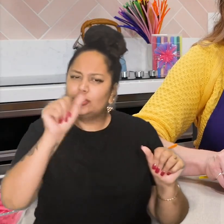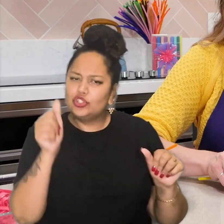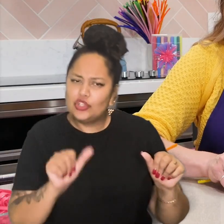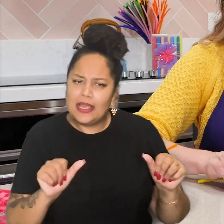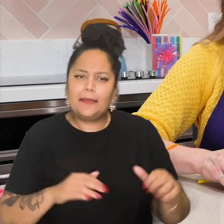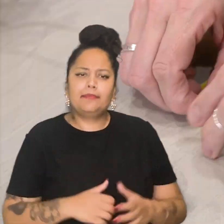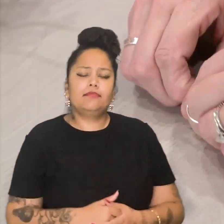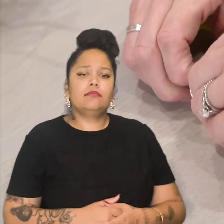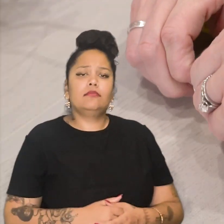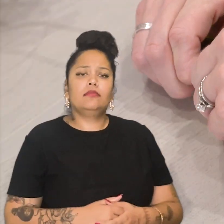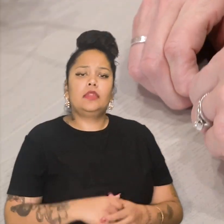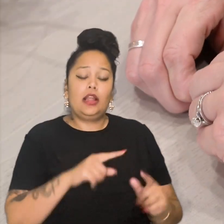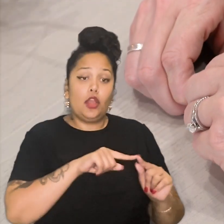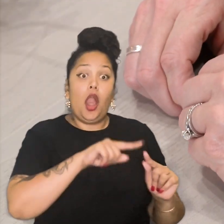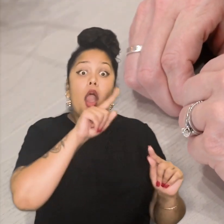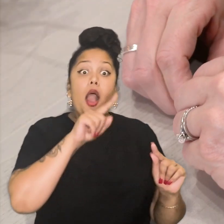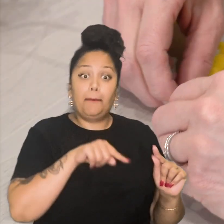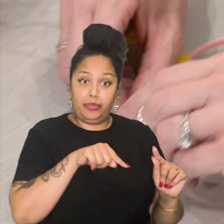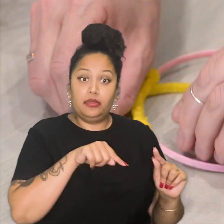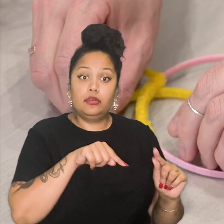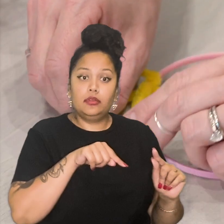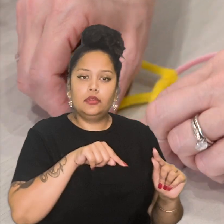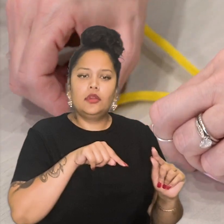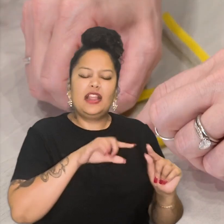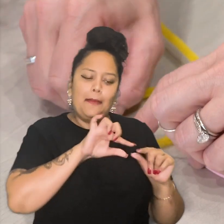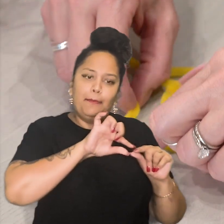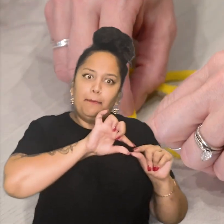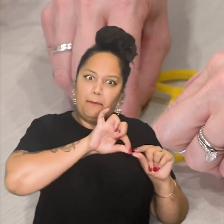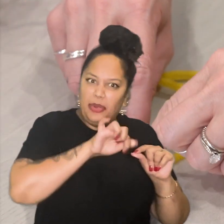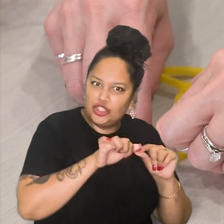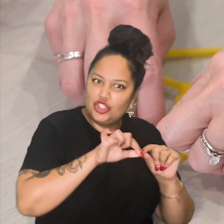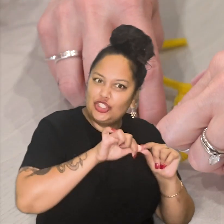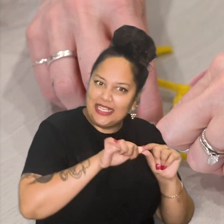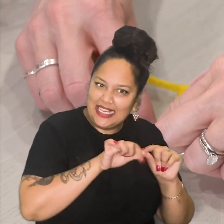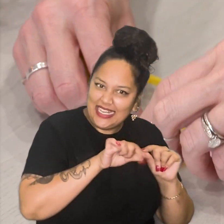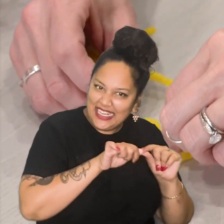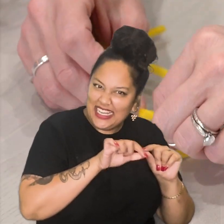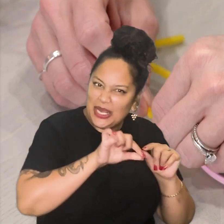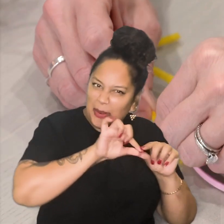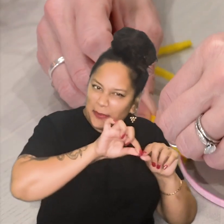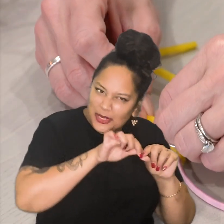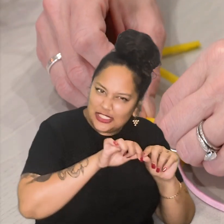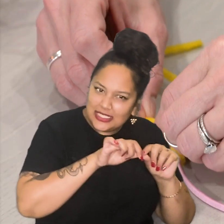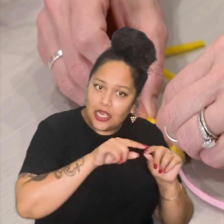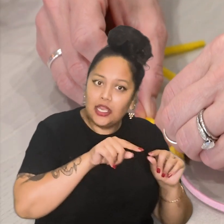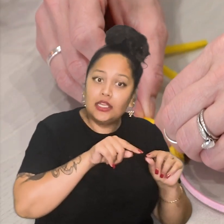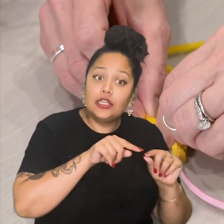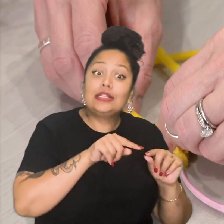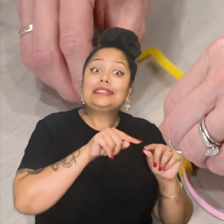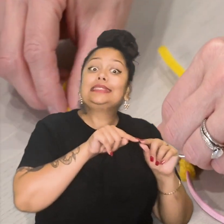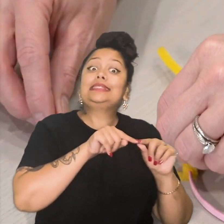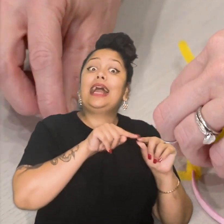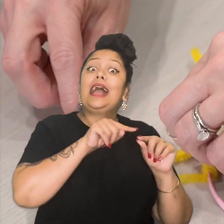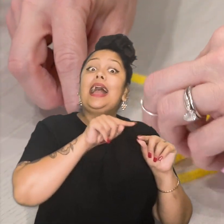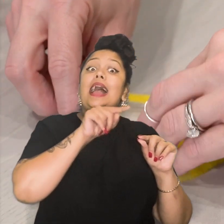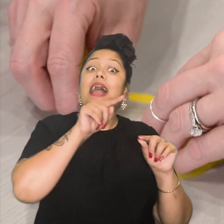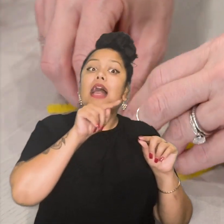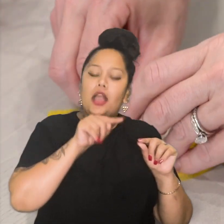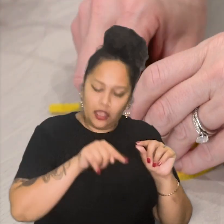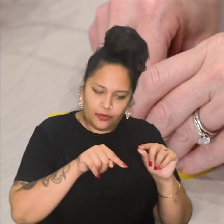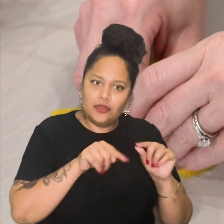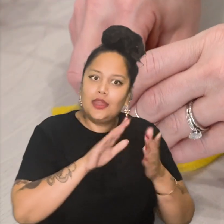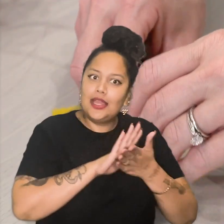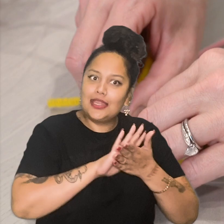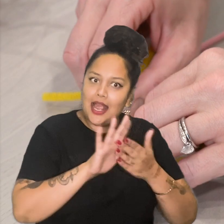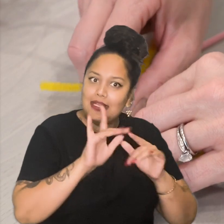up, and I'm going to pinch right here, and I'm going to go down, and I'm going to pinch there, and I'm going to